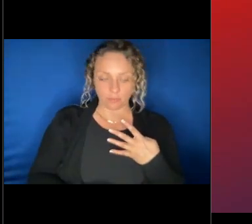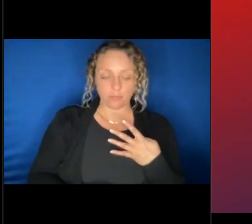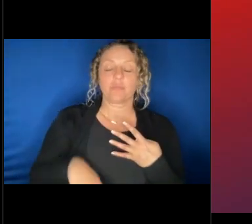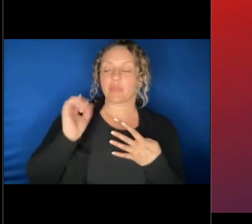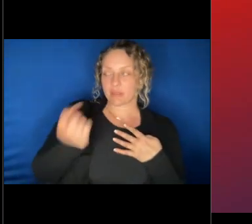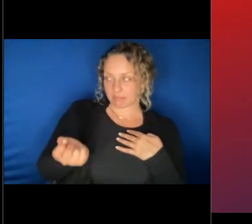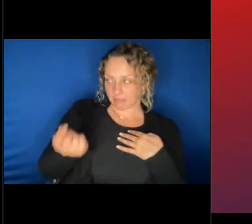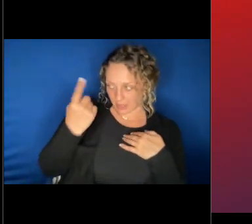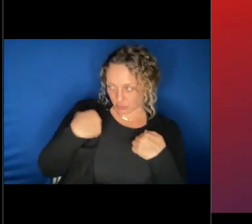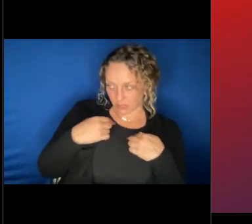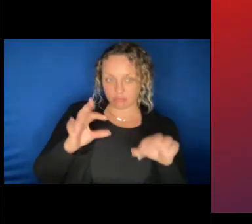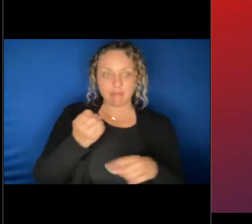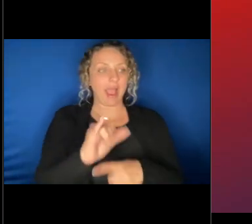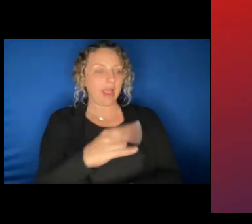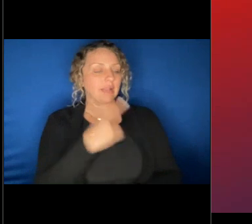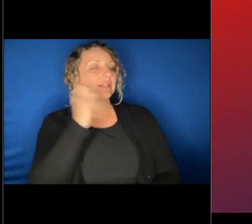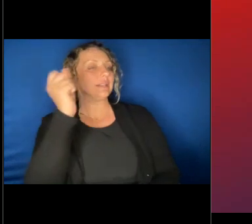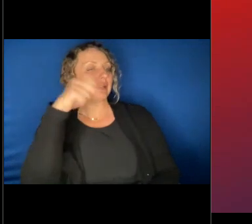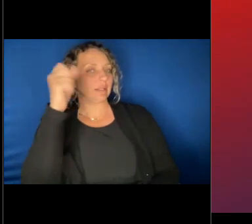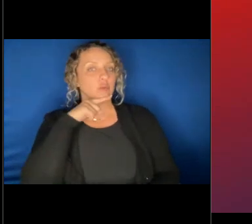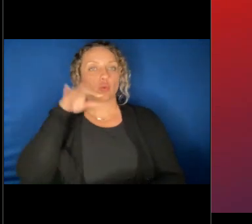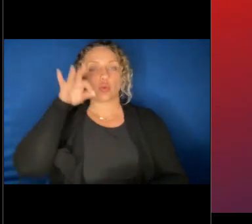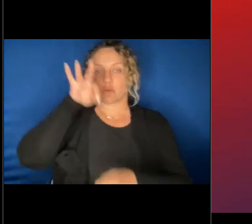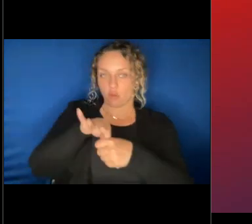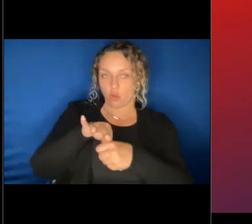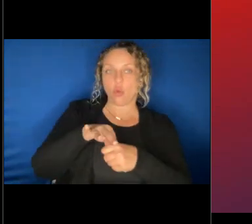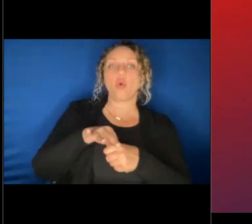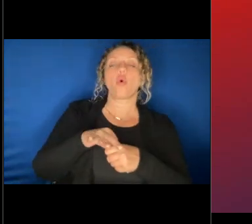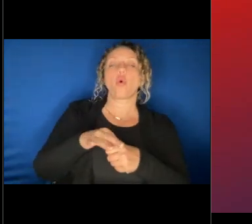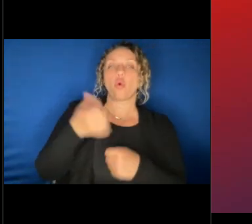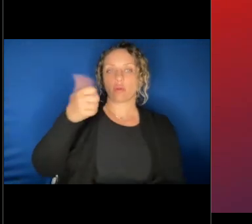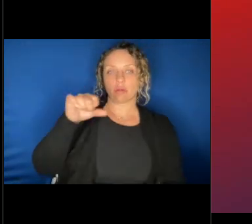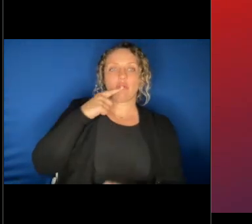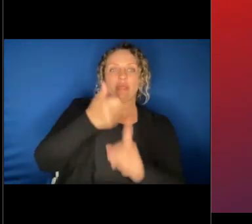Yes. When you vote, you'll be voting up or down on the ordinance itself.